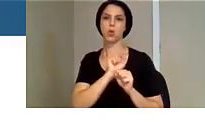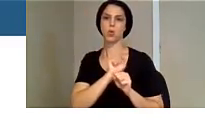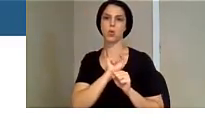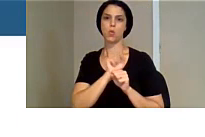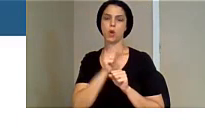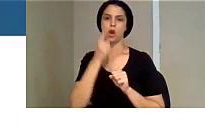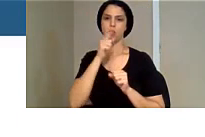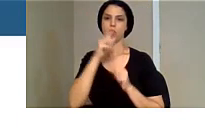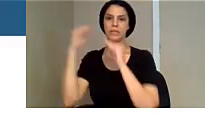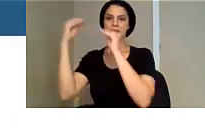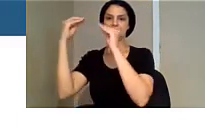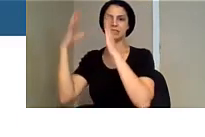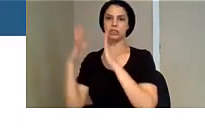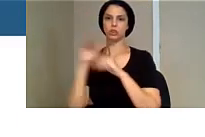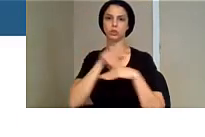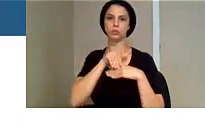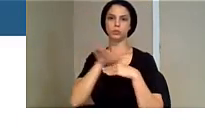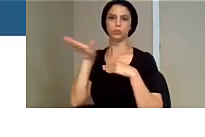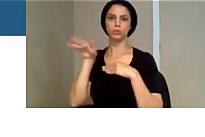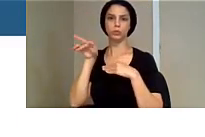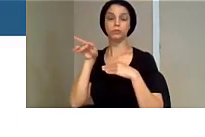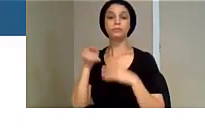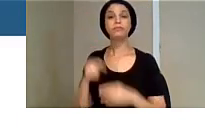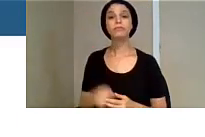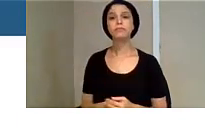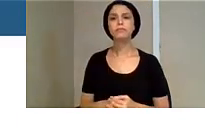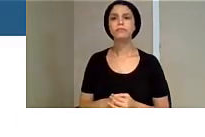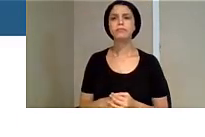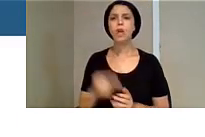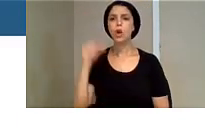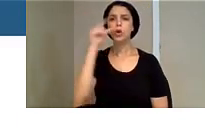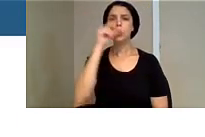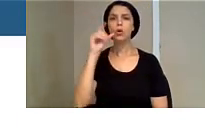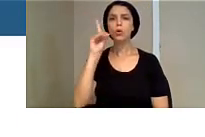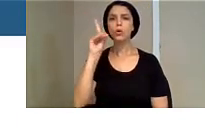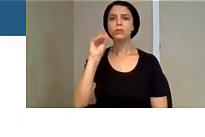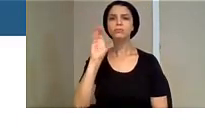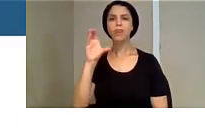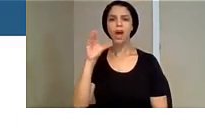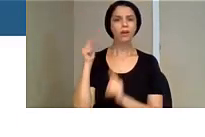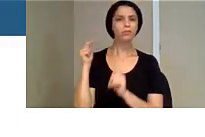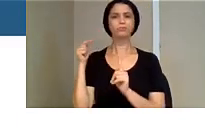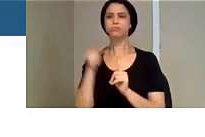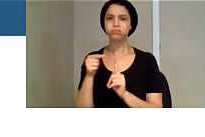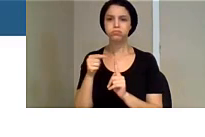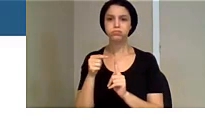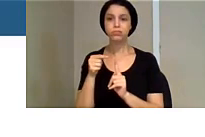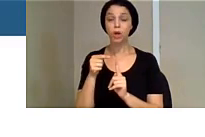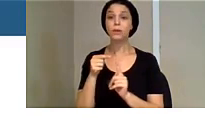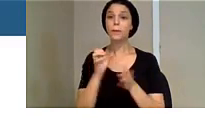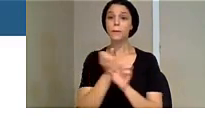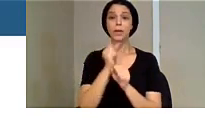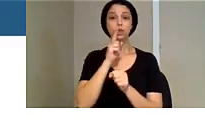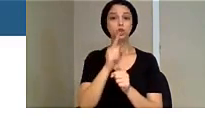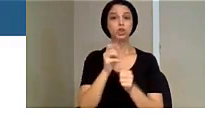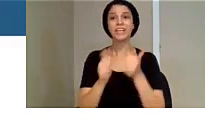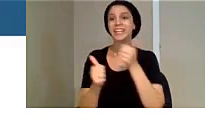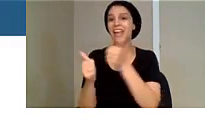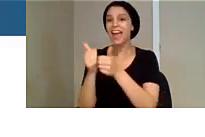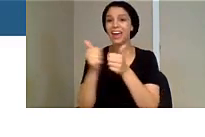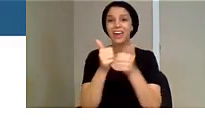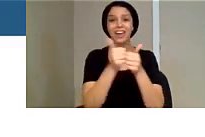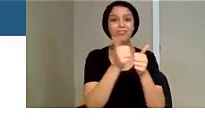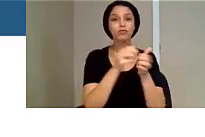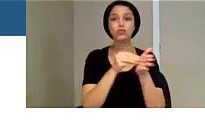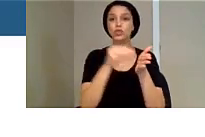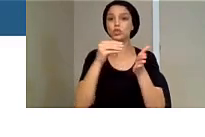the course. And the whole purpose of a Google Docs Cloud assignment is so that each student has their own copy of the assignment.